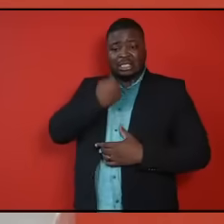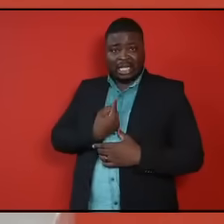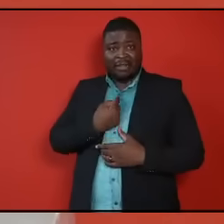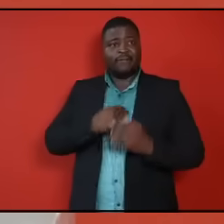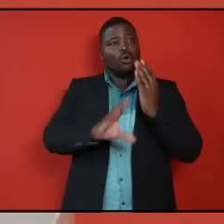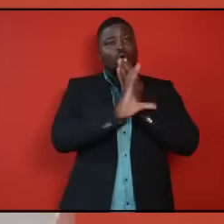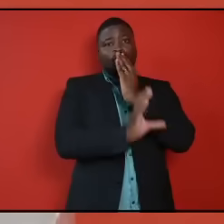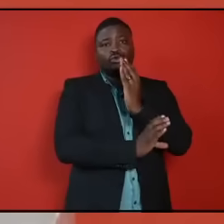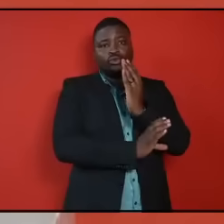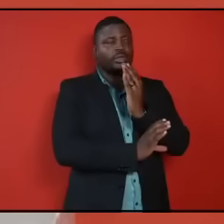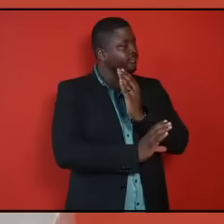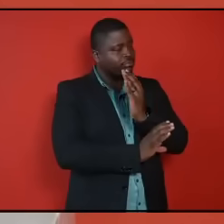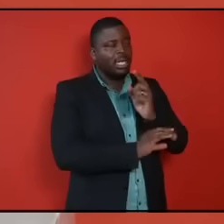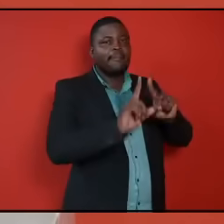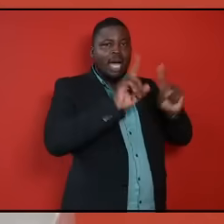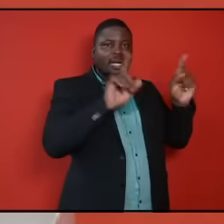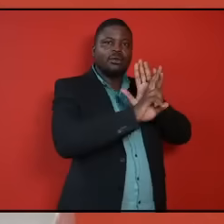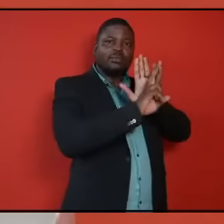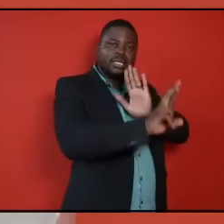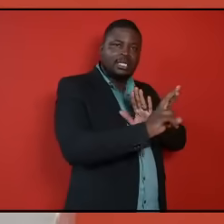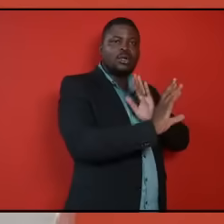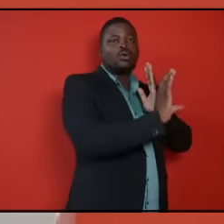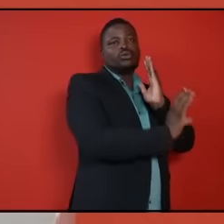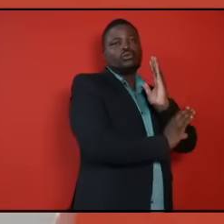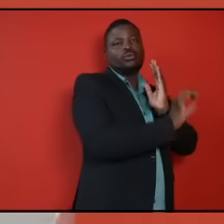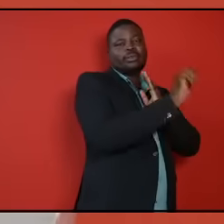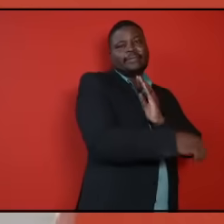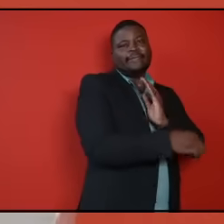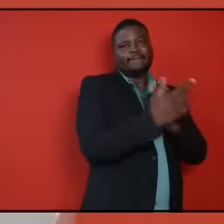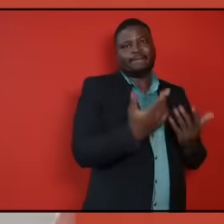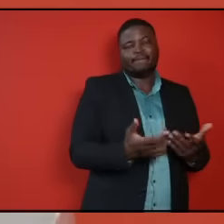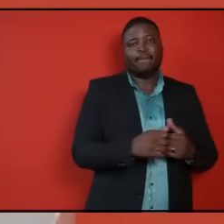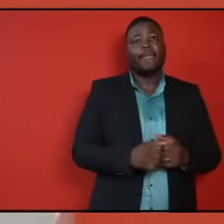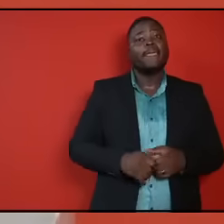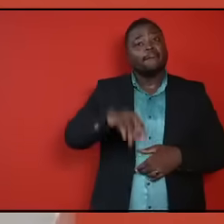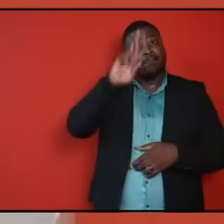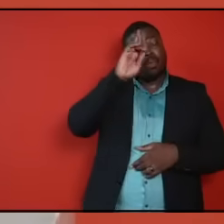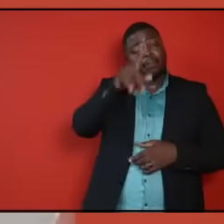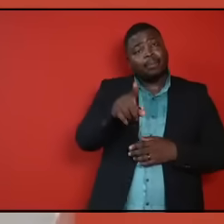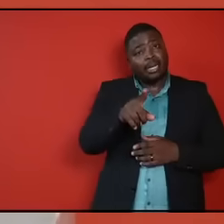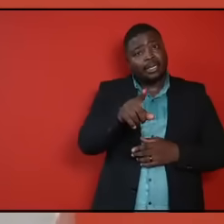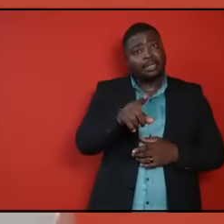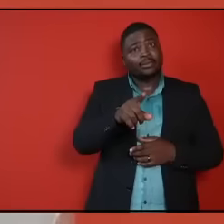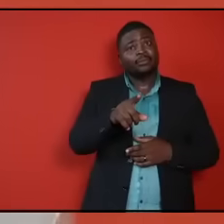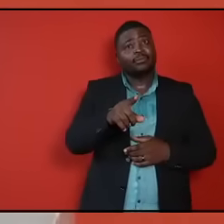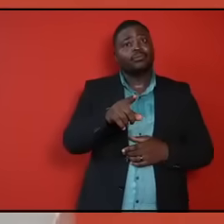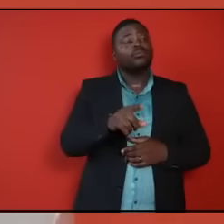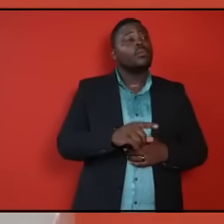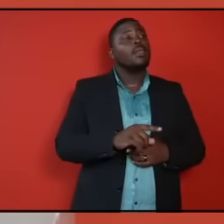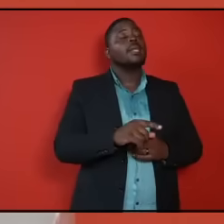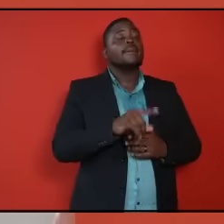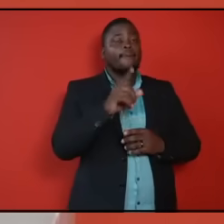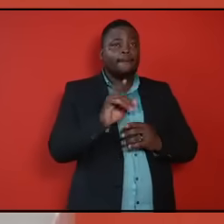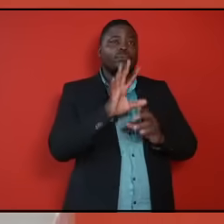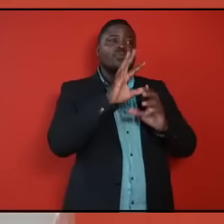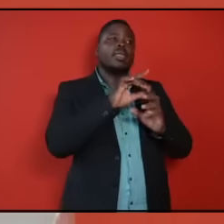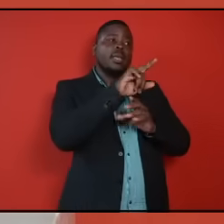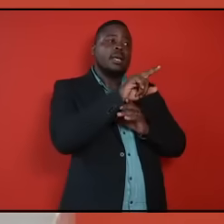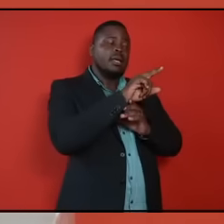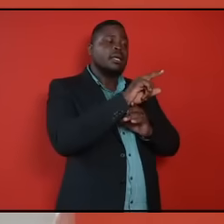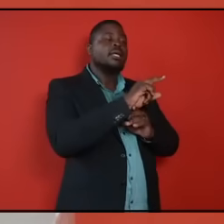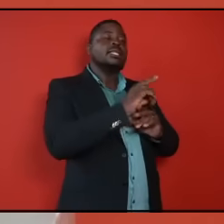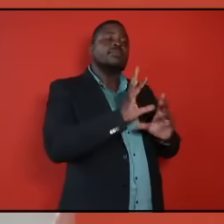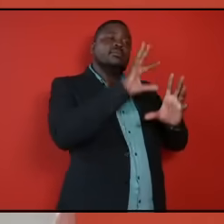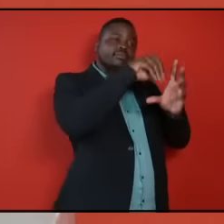the Constitution of the Republic of South Africa. It's a product of the Republic, of the Constitution of the Republic of South Africa.